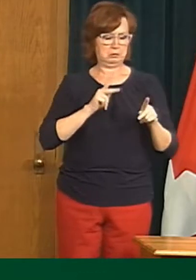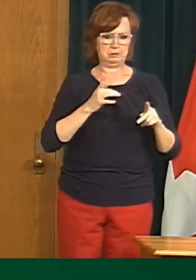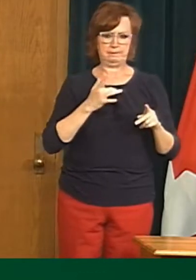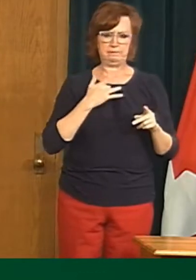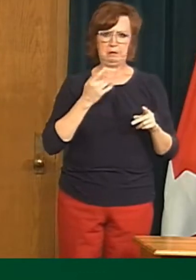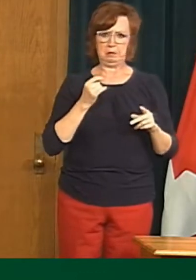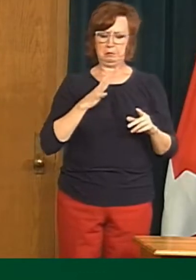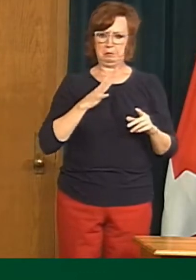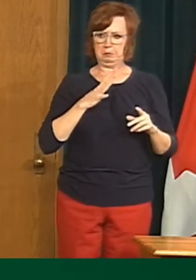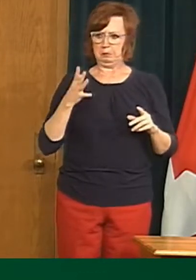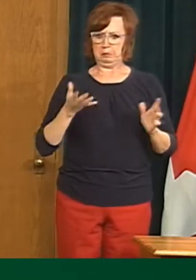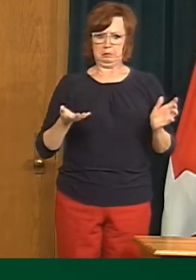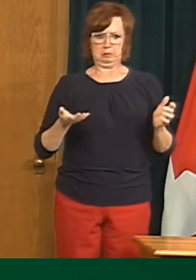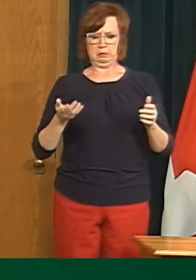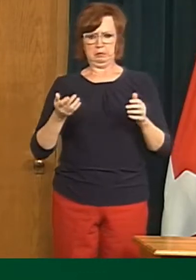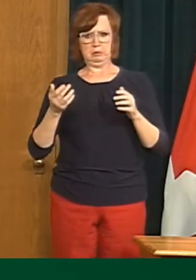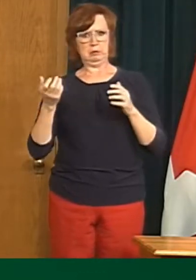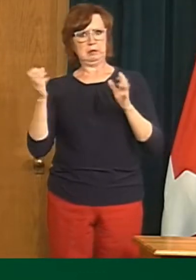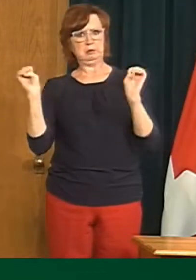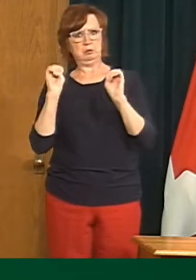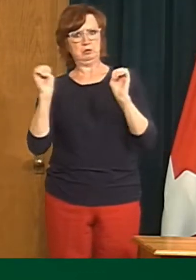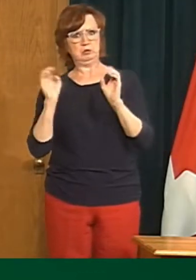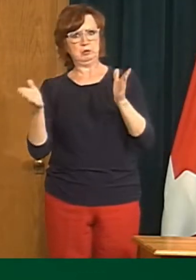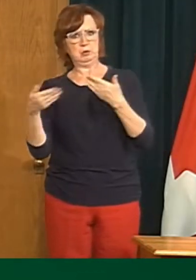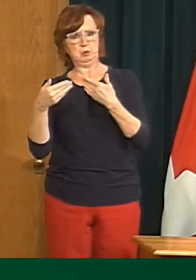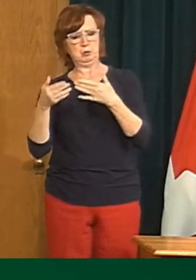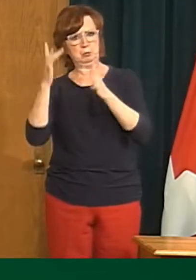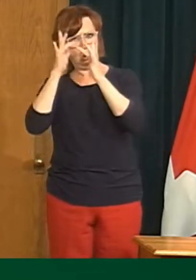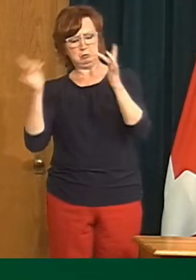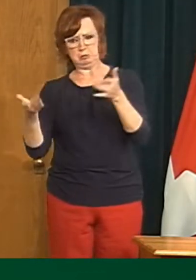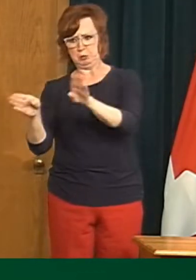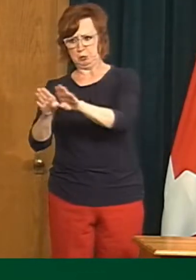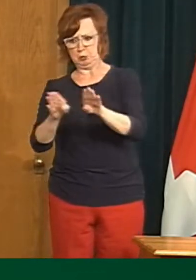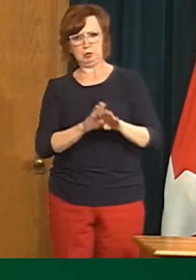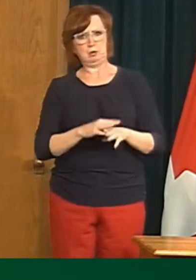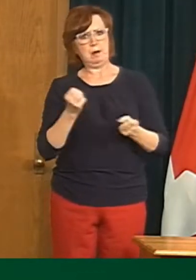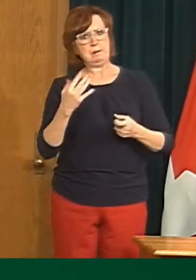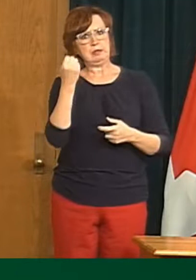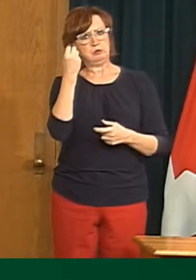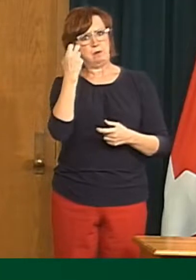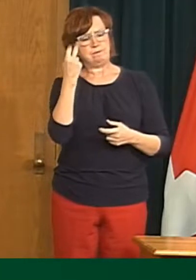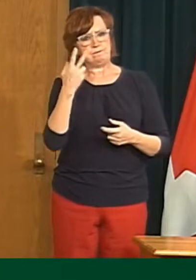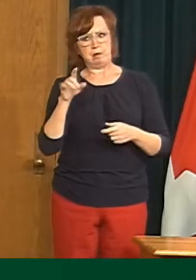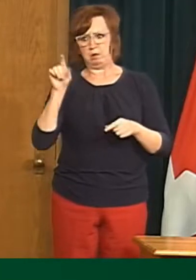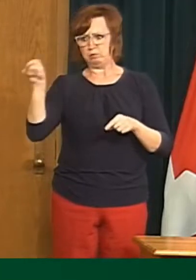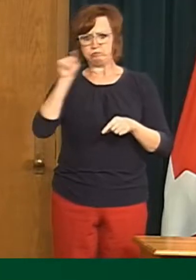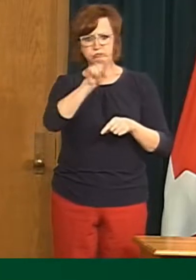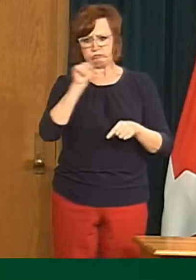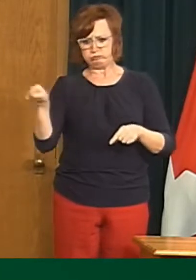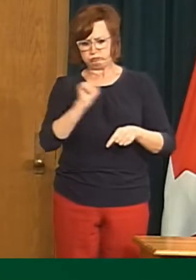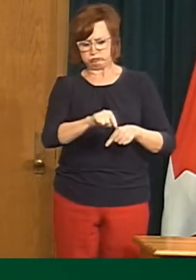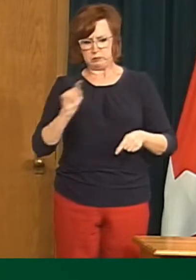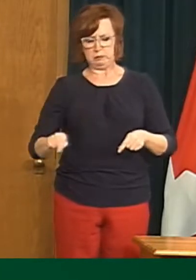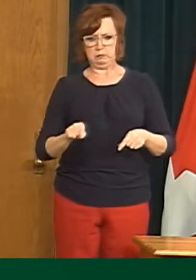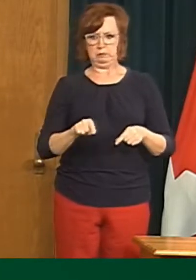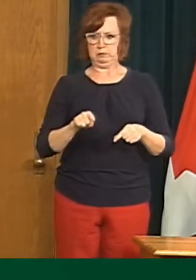rural facilities. I would say today that I share those concerns. I understand that our health system